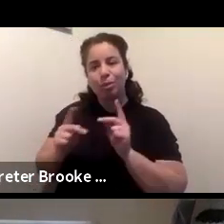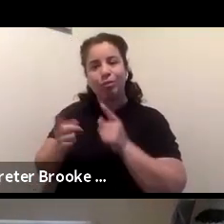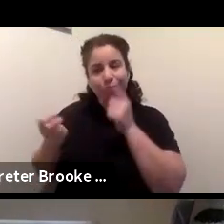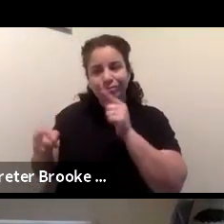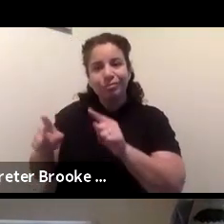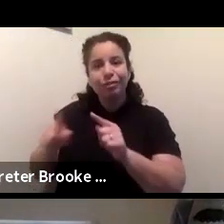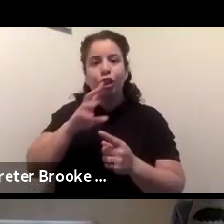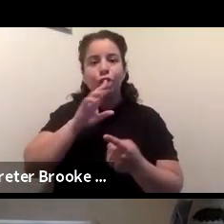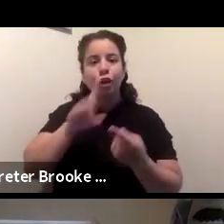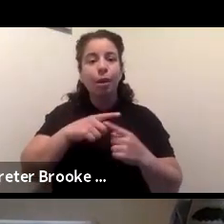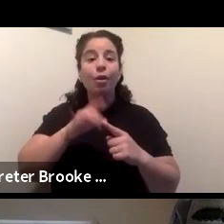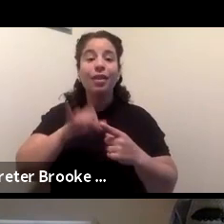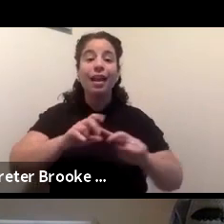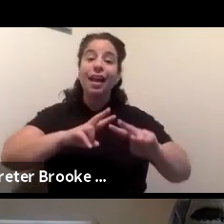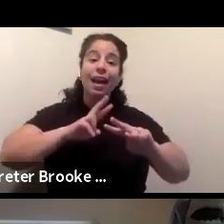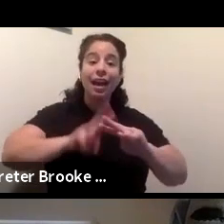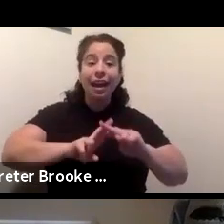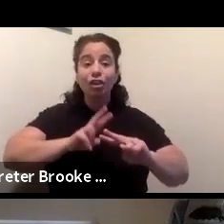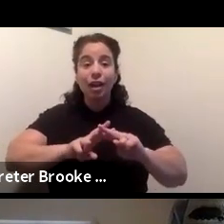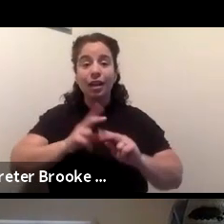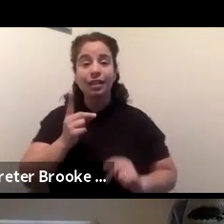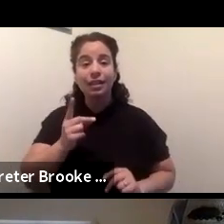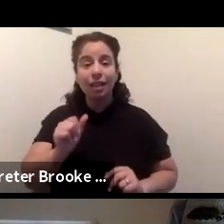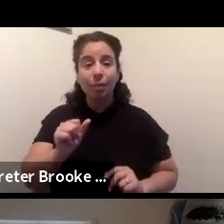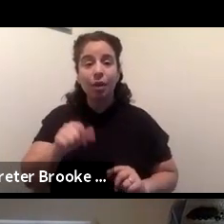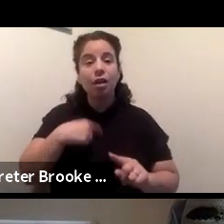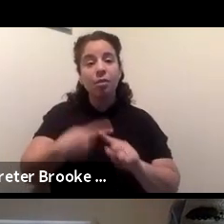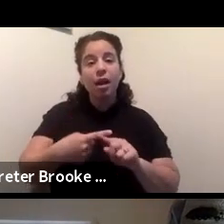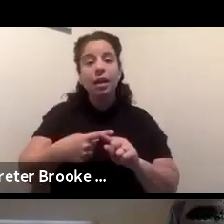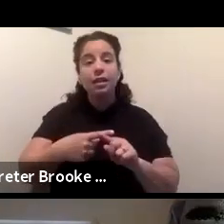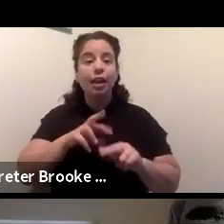the hashtag disabled and salty AF.